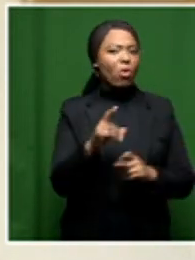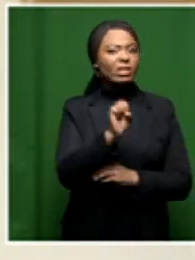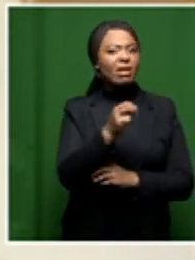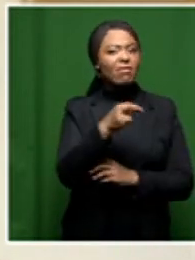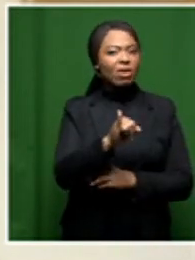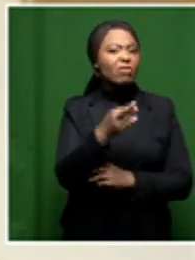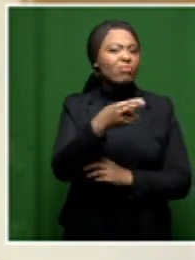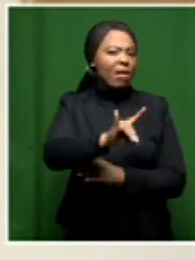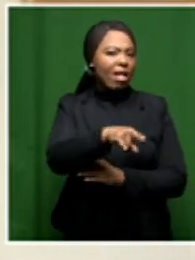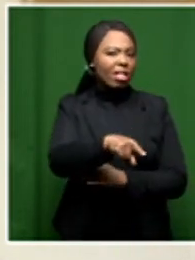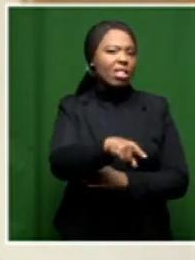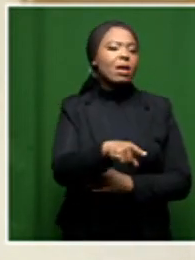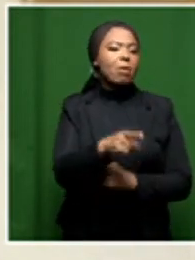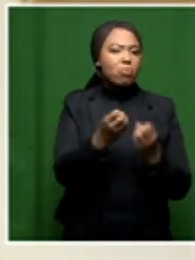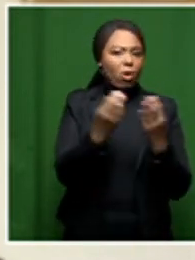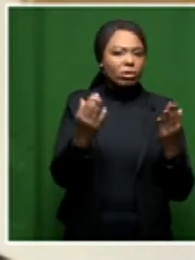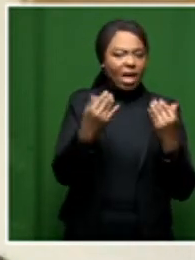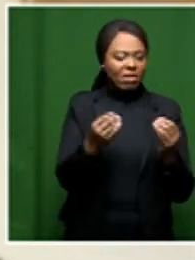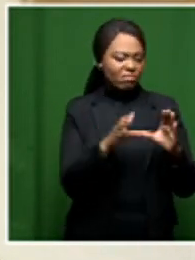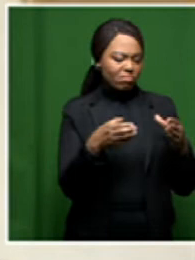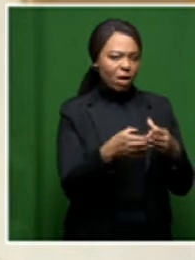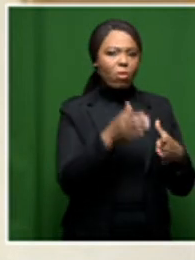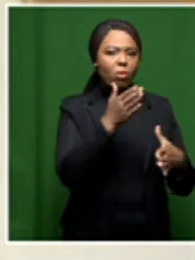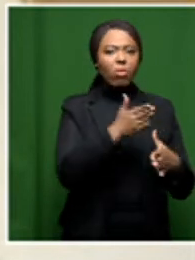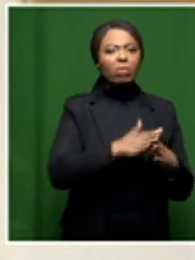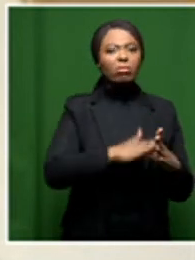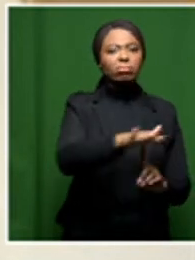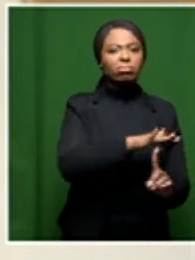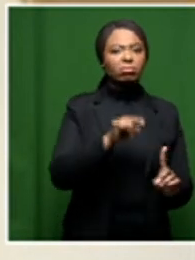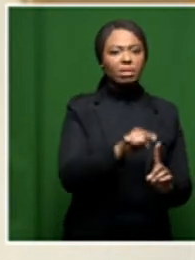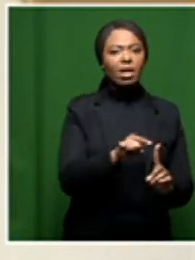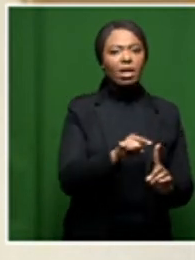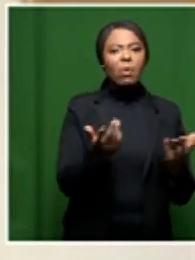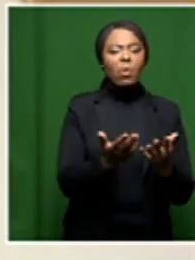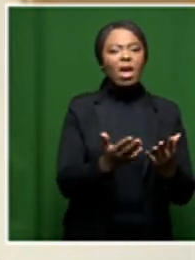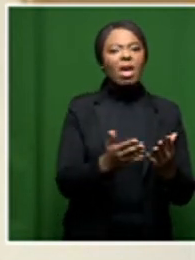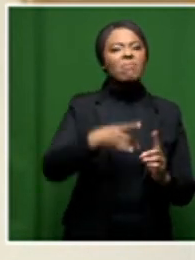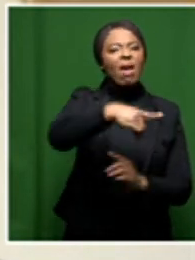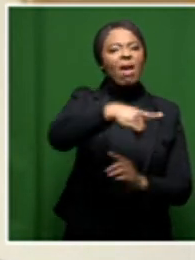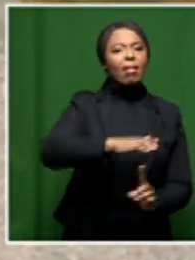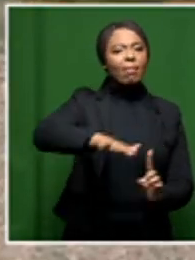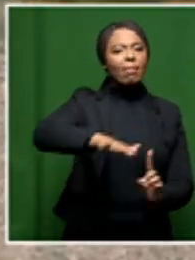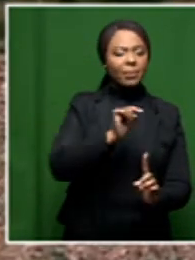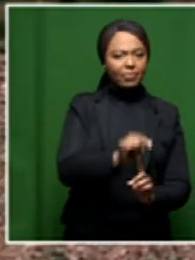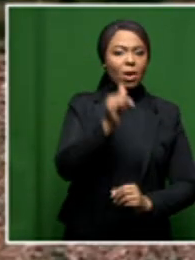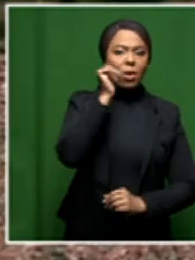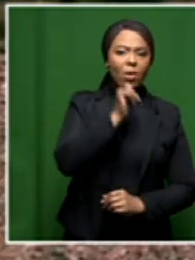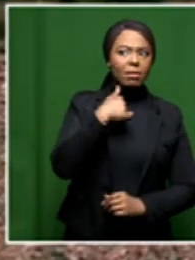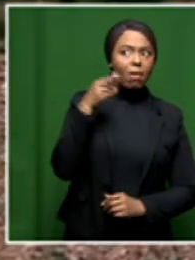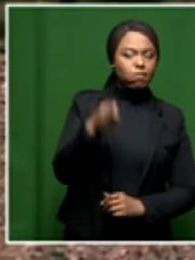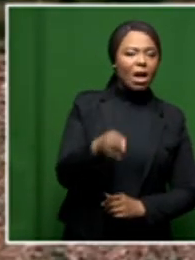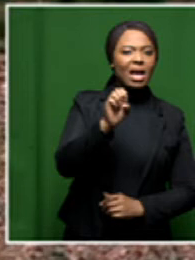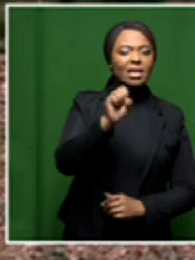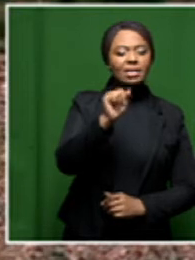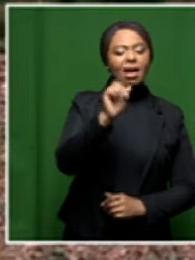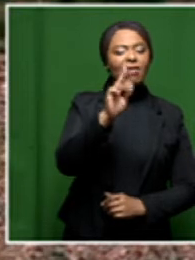Safaris, that operates in the SABC Game Reserve and also Manyeleti. And while I was on safari, I just wanted